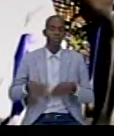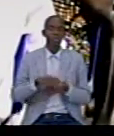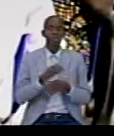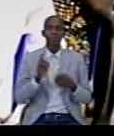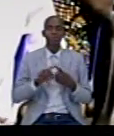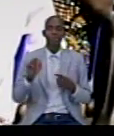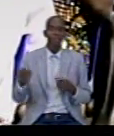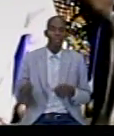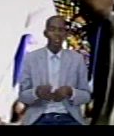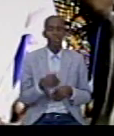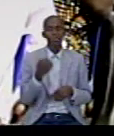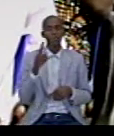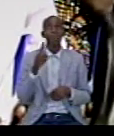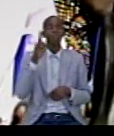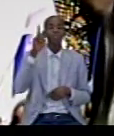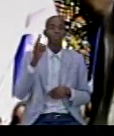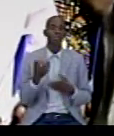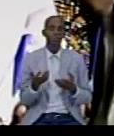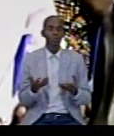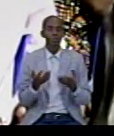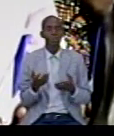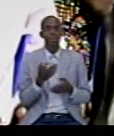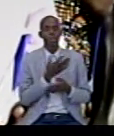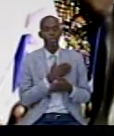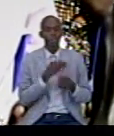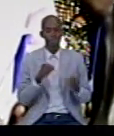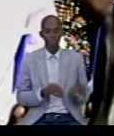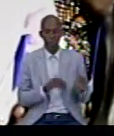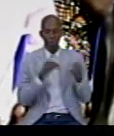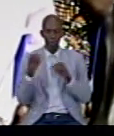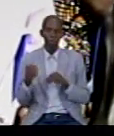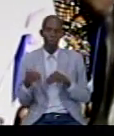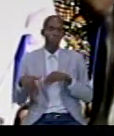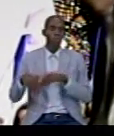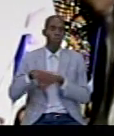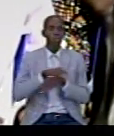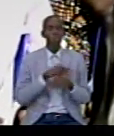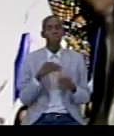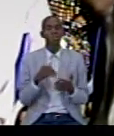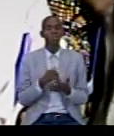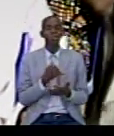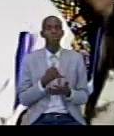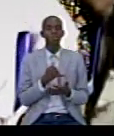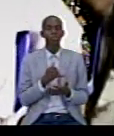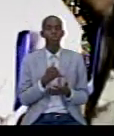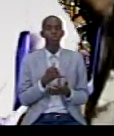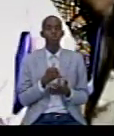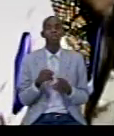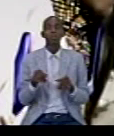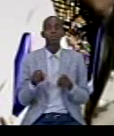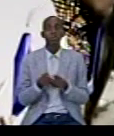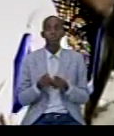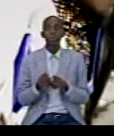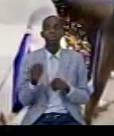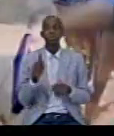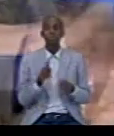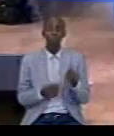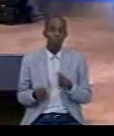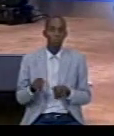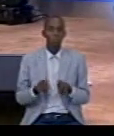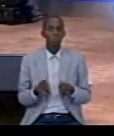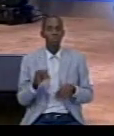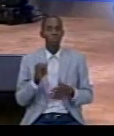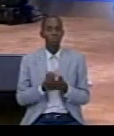whomsoever he will, and setteth over each Even the people like look like the